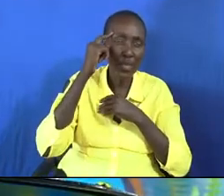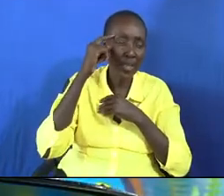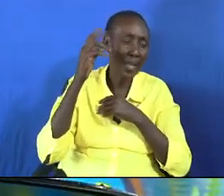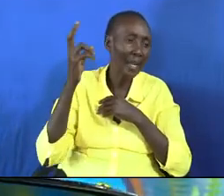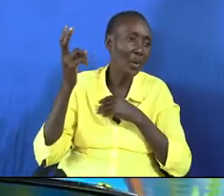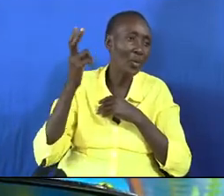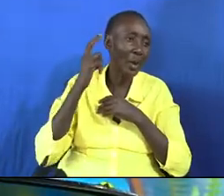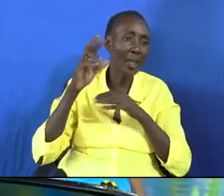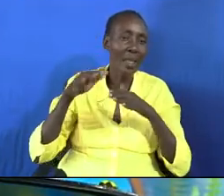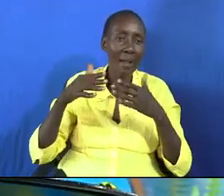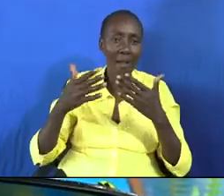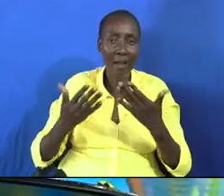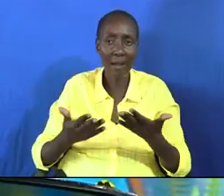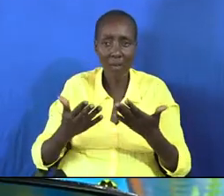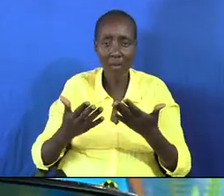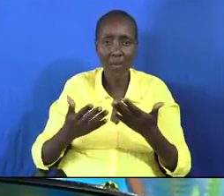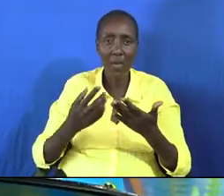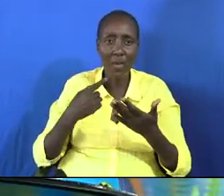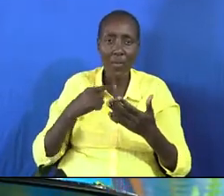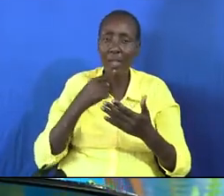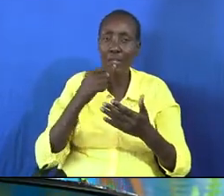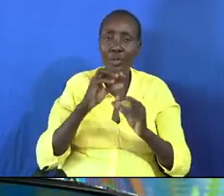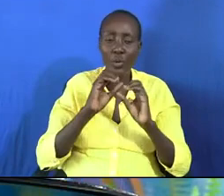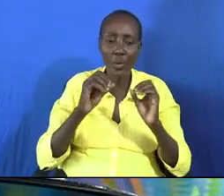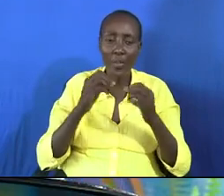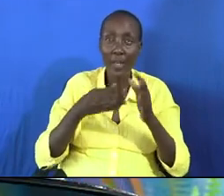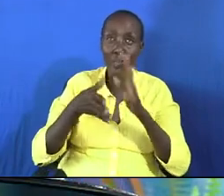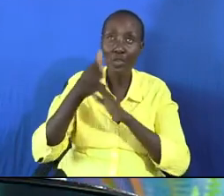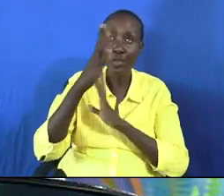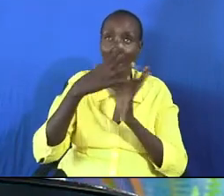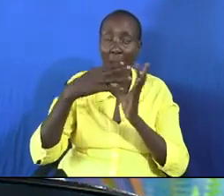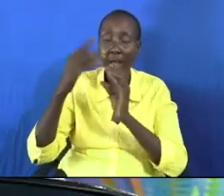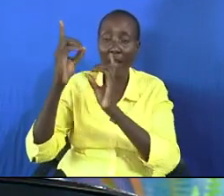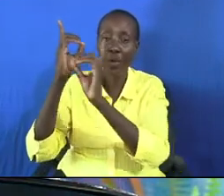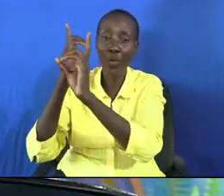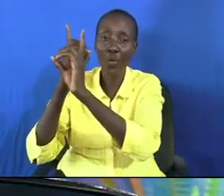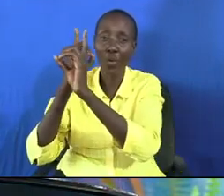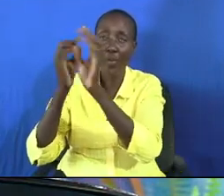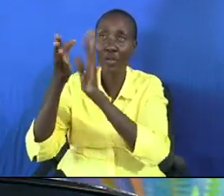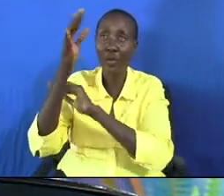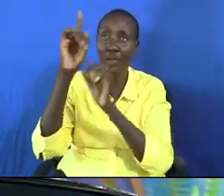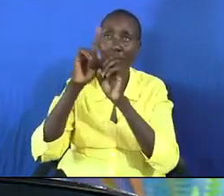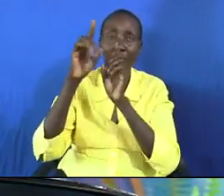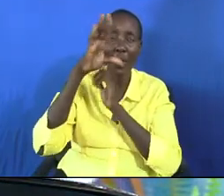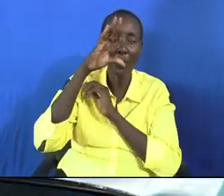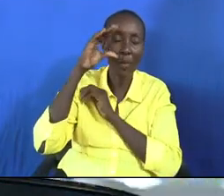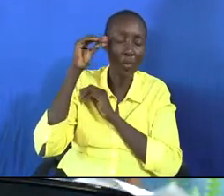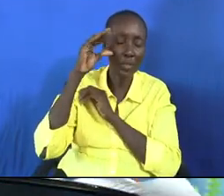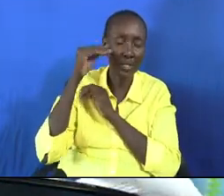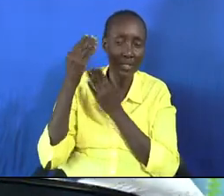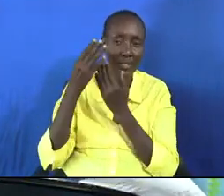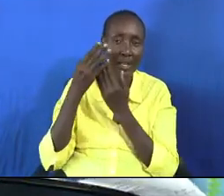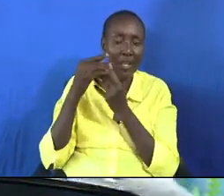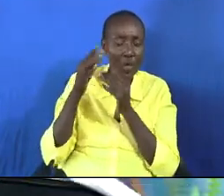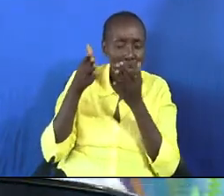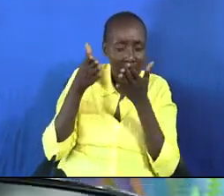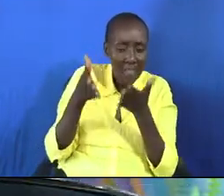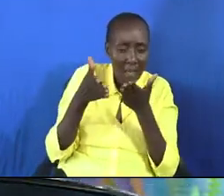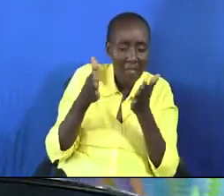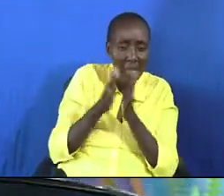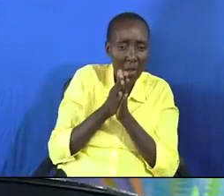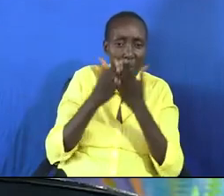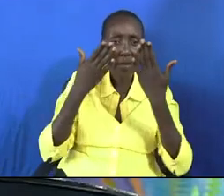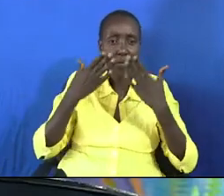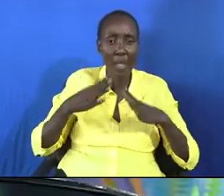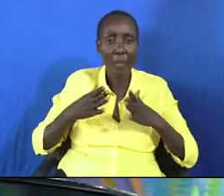given? Because we are not told Joshua went to meet God like Moses did. Joshua was among the people.